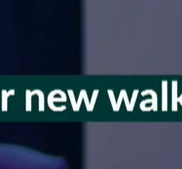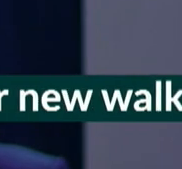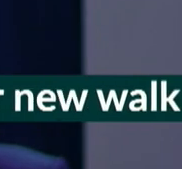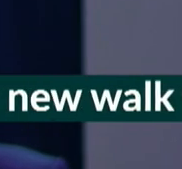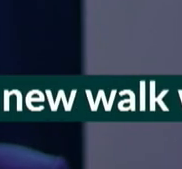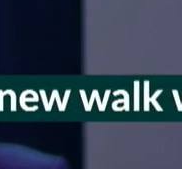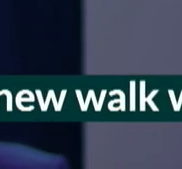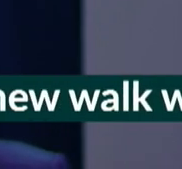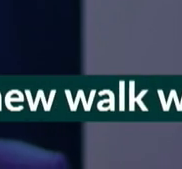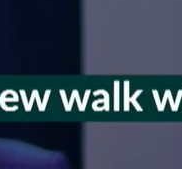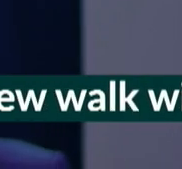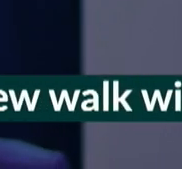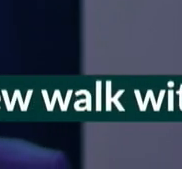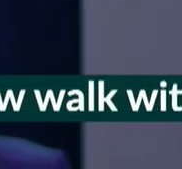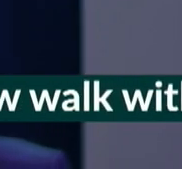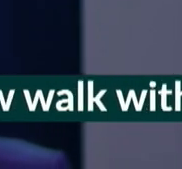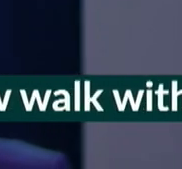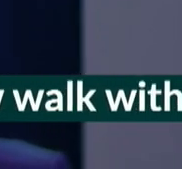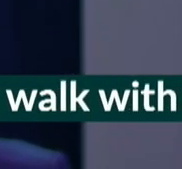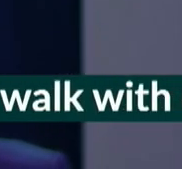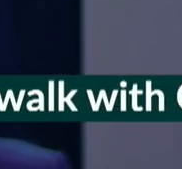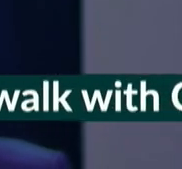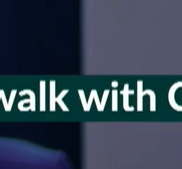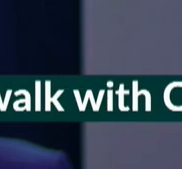And those of you online still connected,